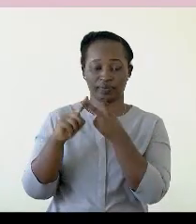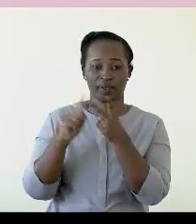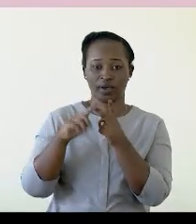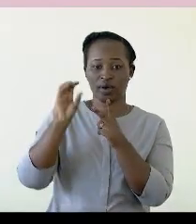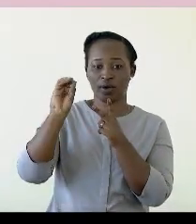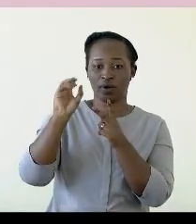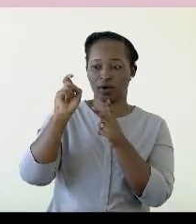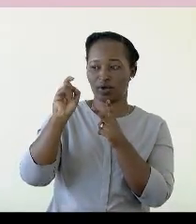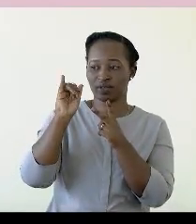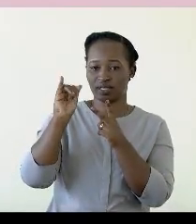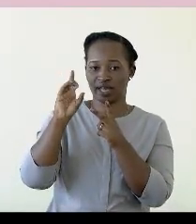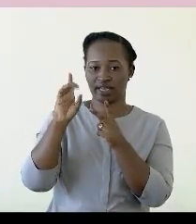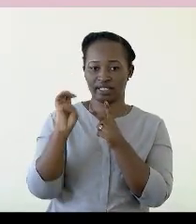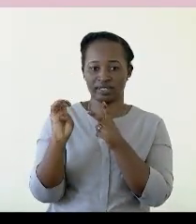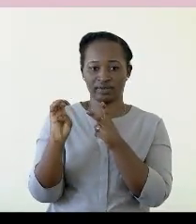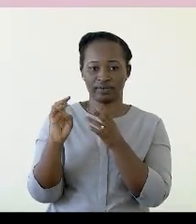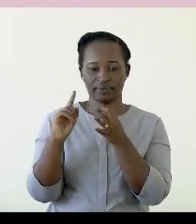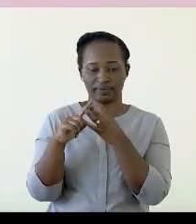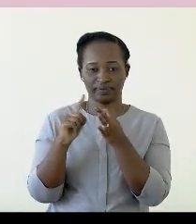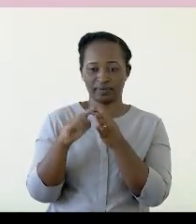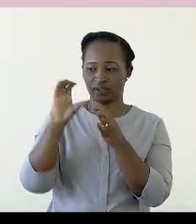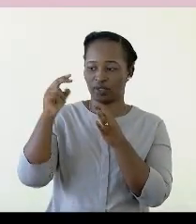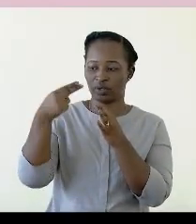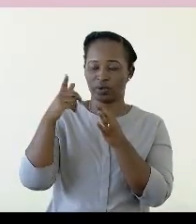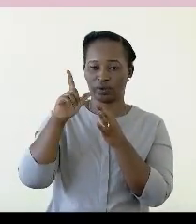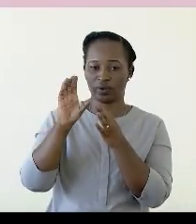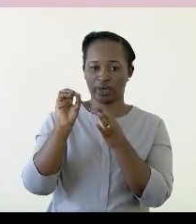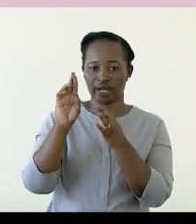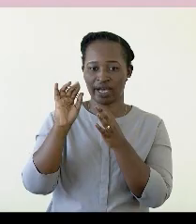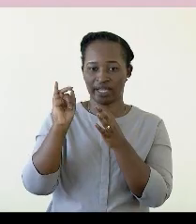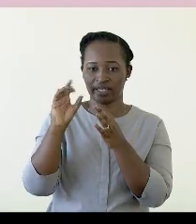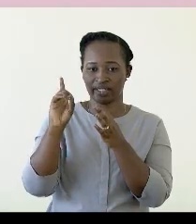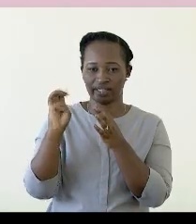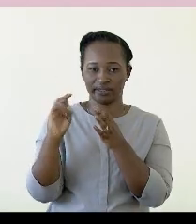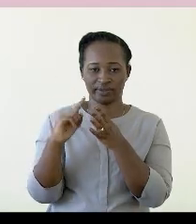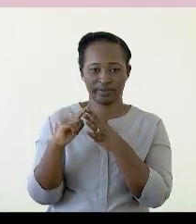the name is oxide. Here we have the chloride, and